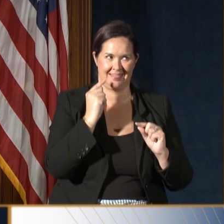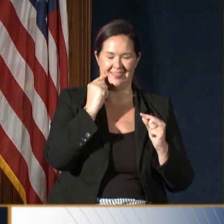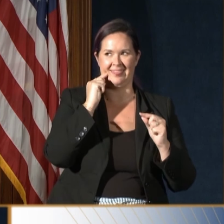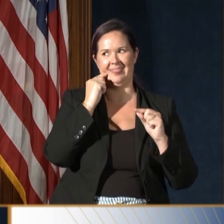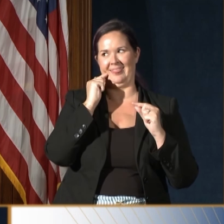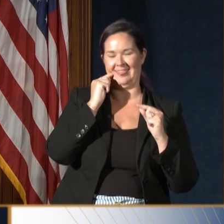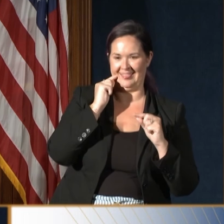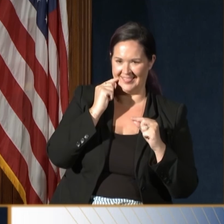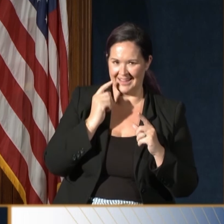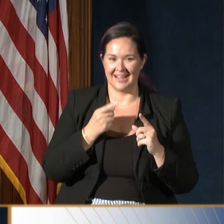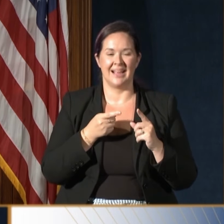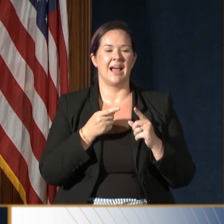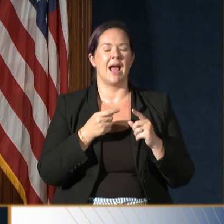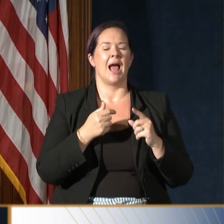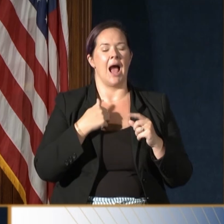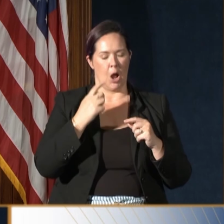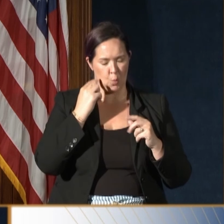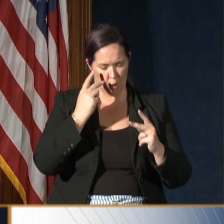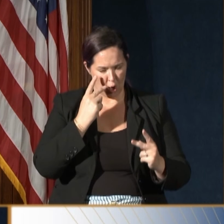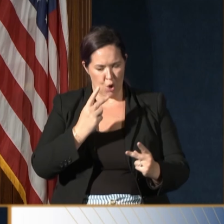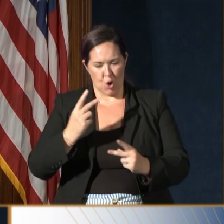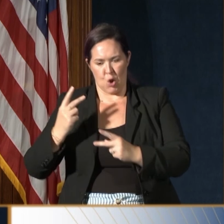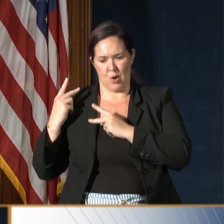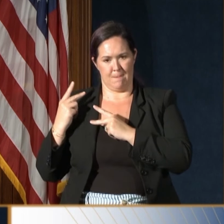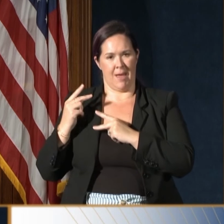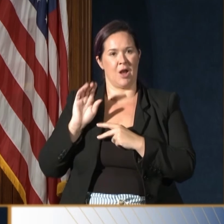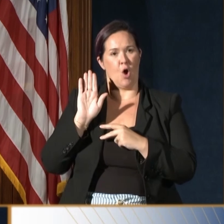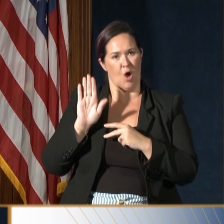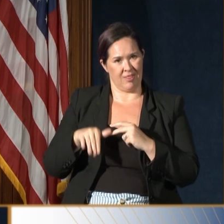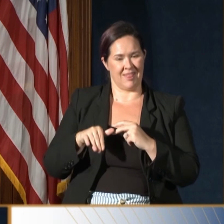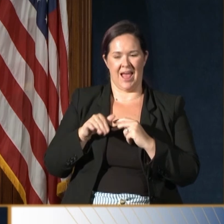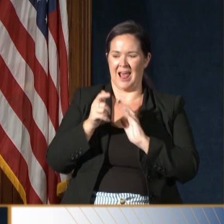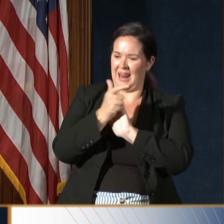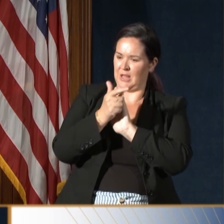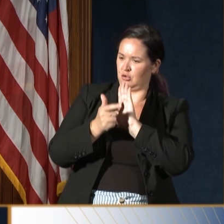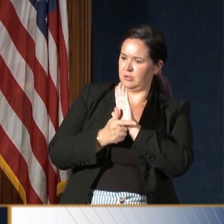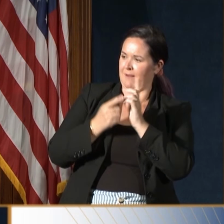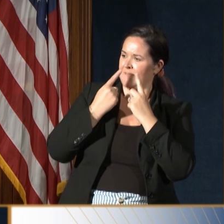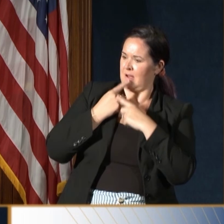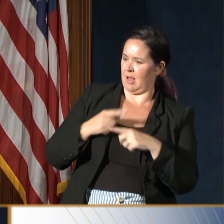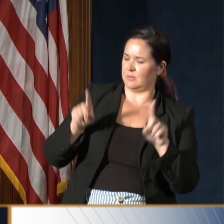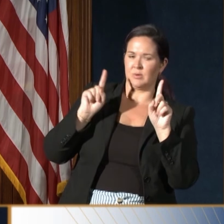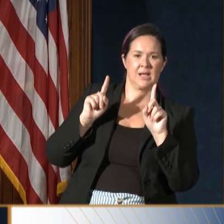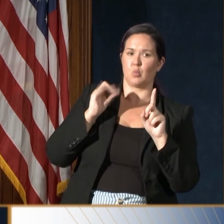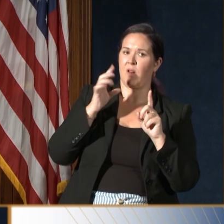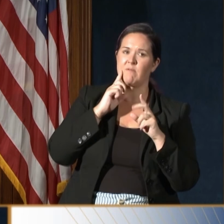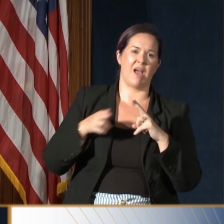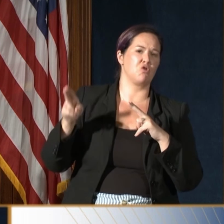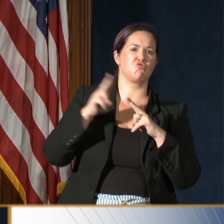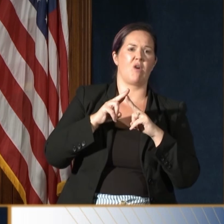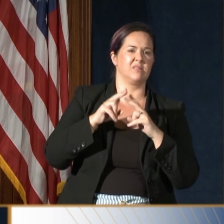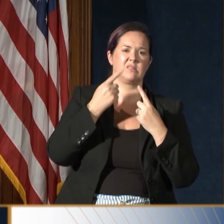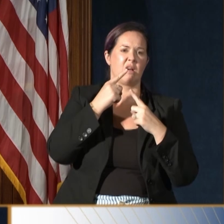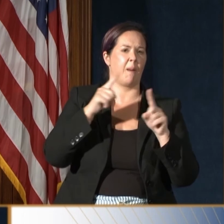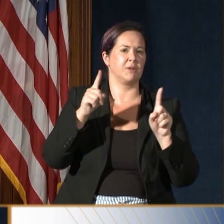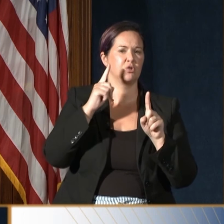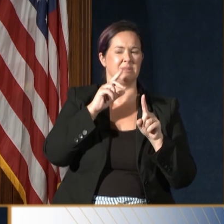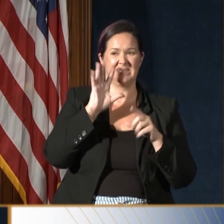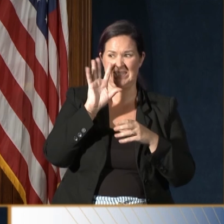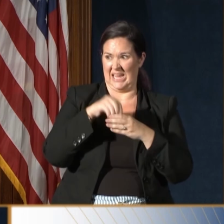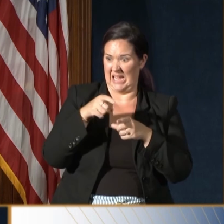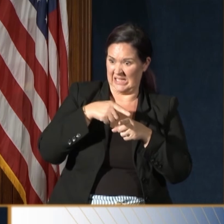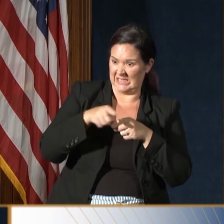that I will look back on this legislative accomplishment as the greatest accomplishment I have made in 60 years